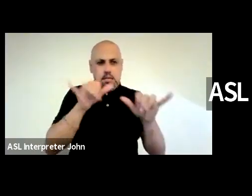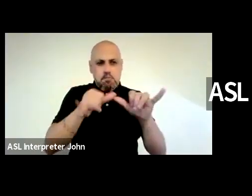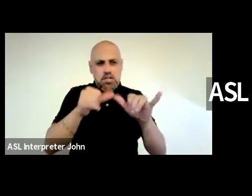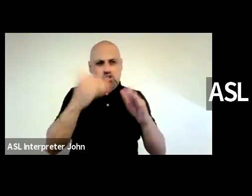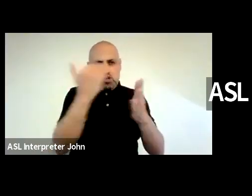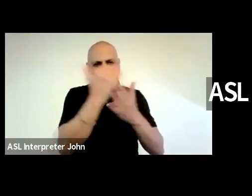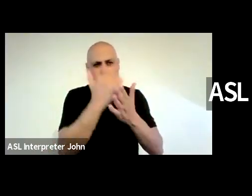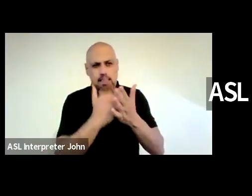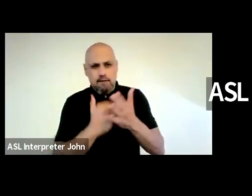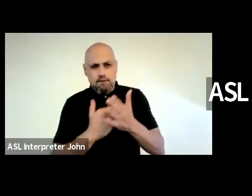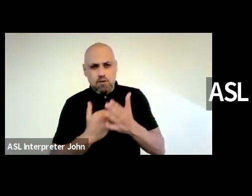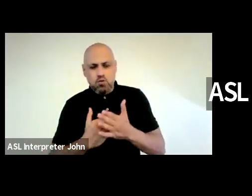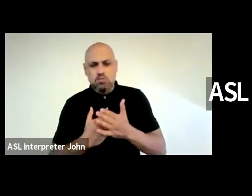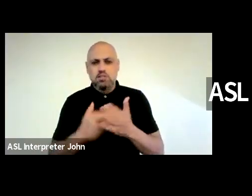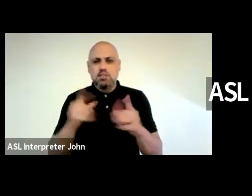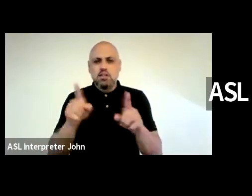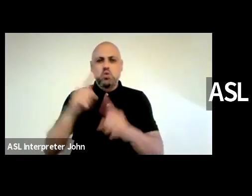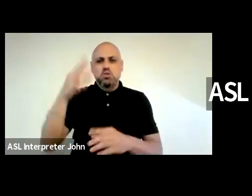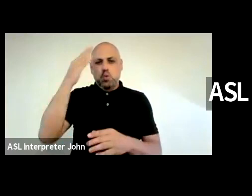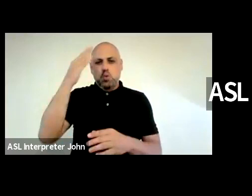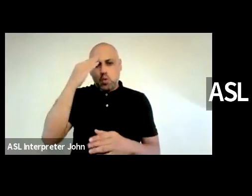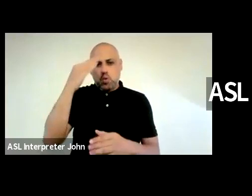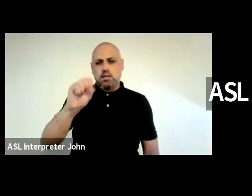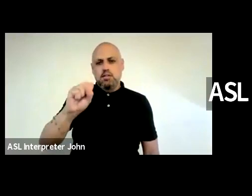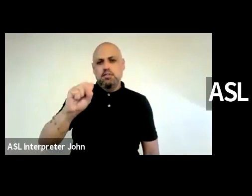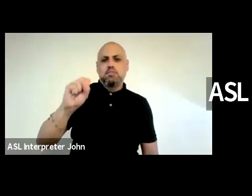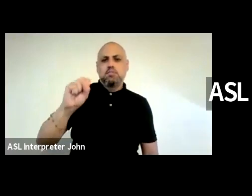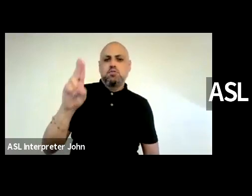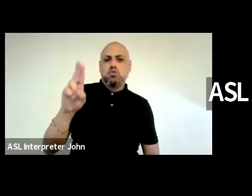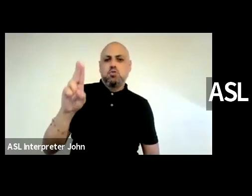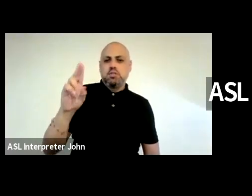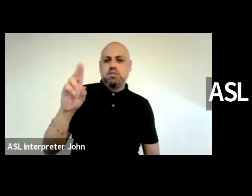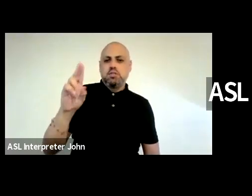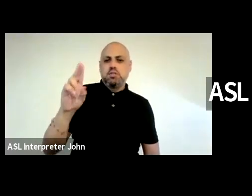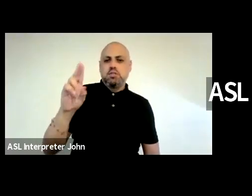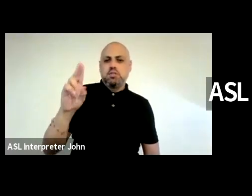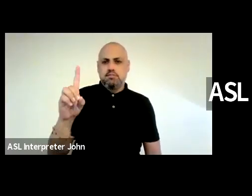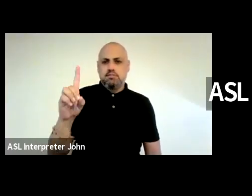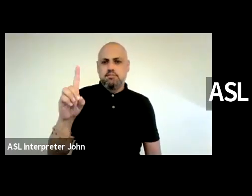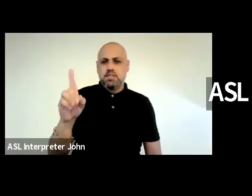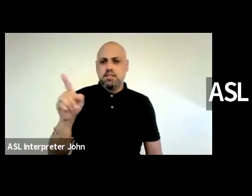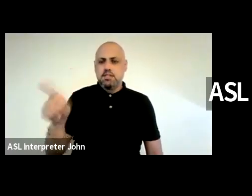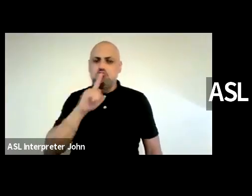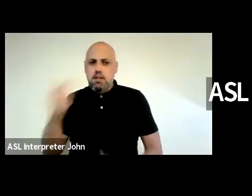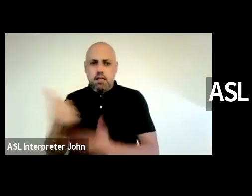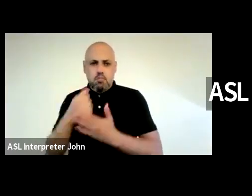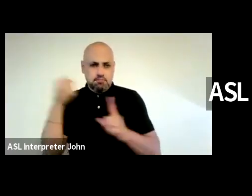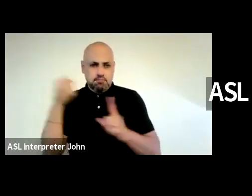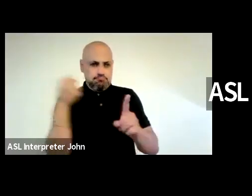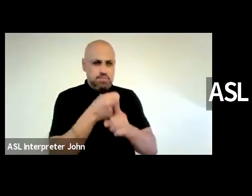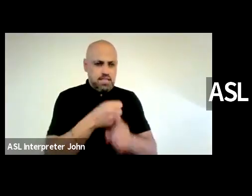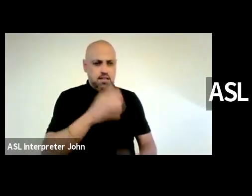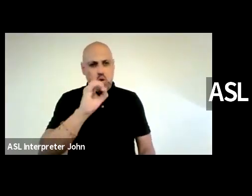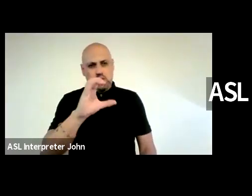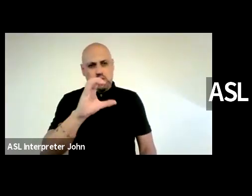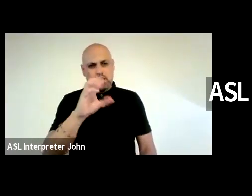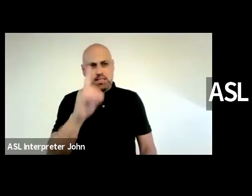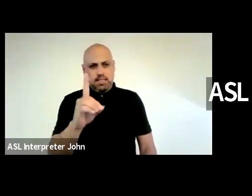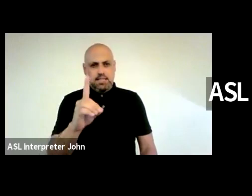SUDs, subjective units of distress. Dr. Wegg had me really attack the OCD in this department.